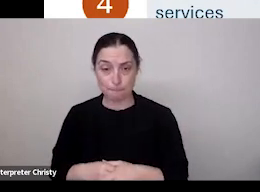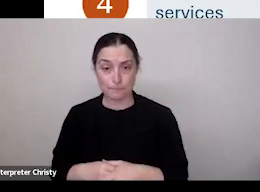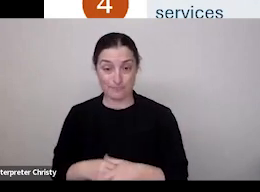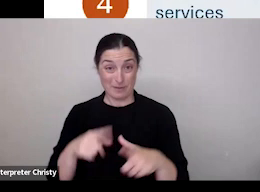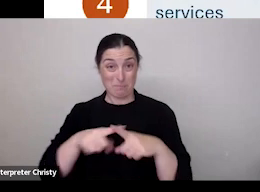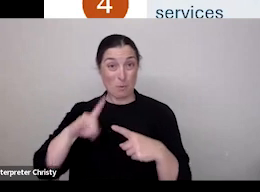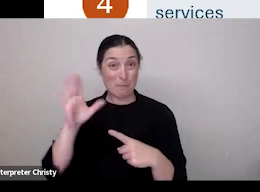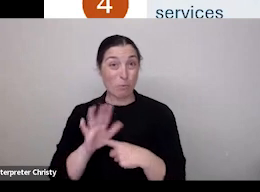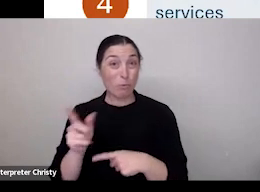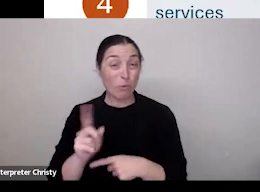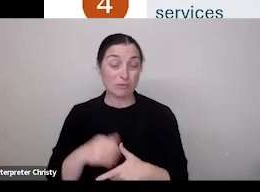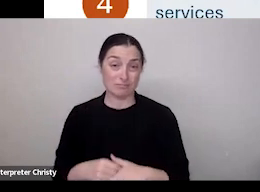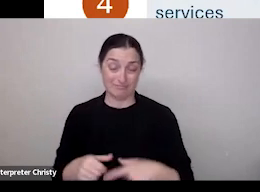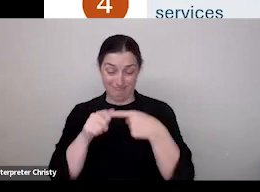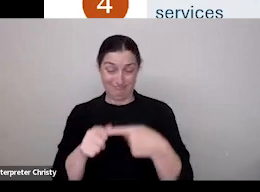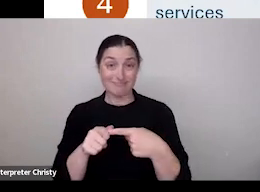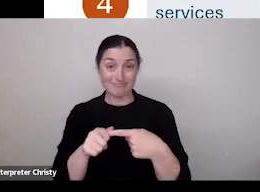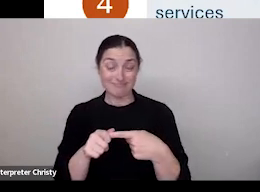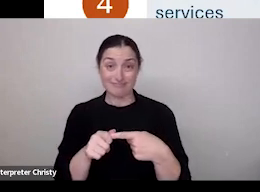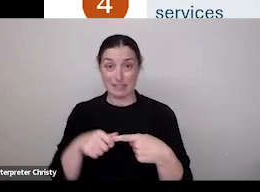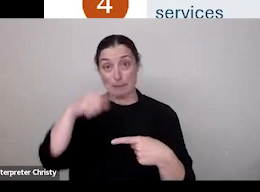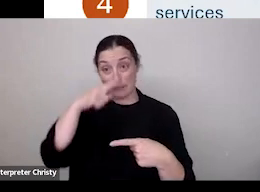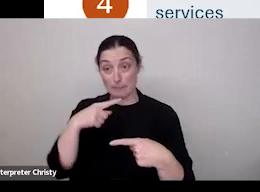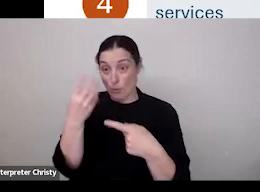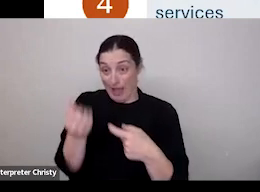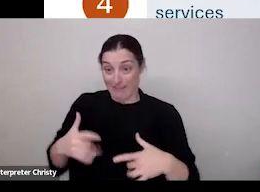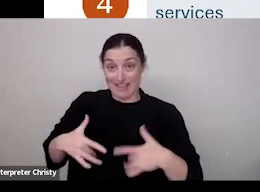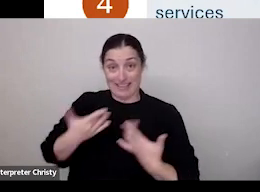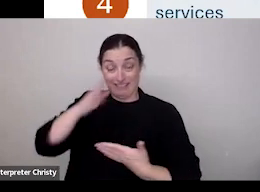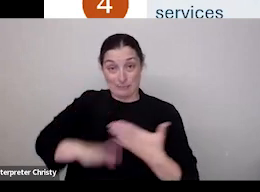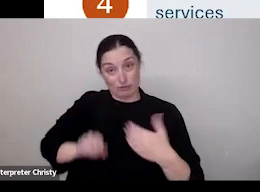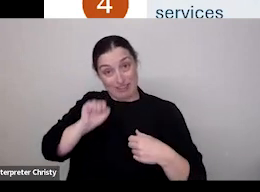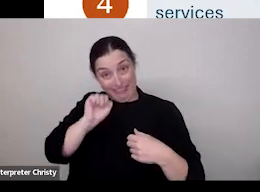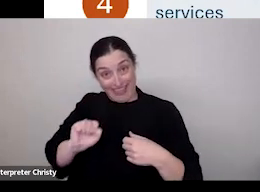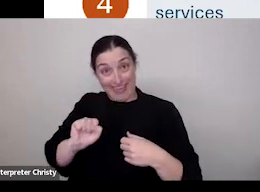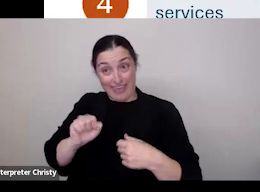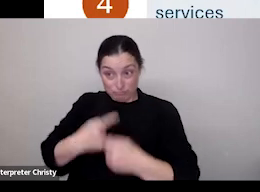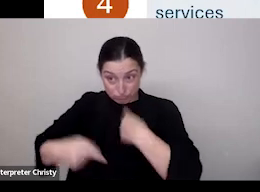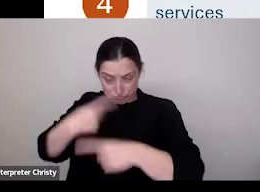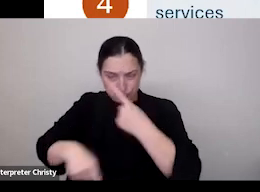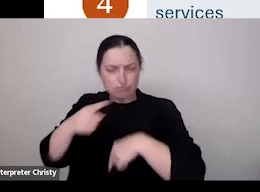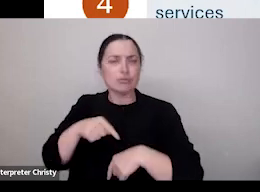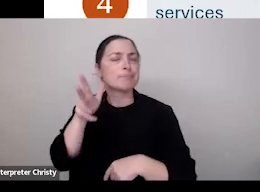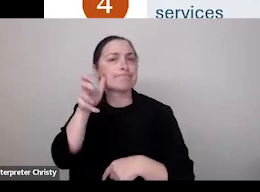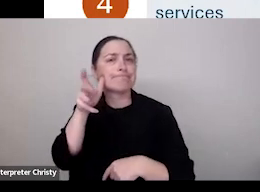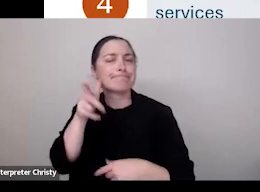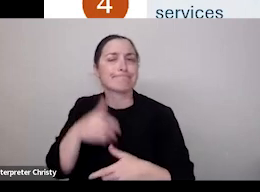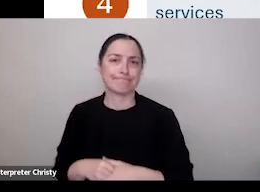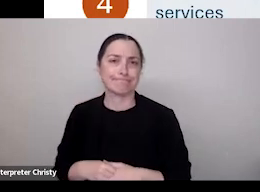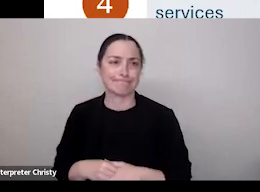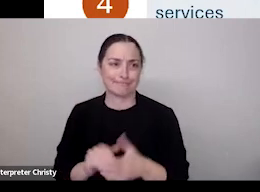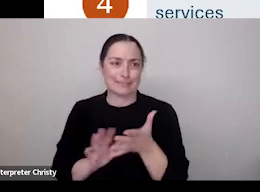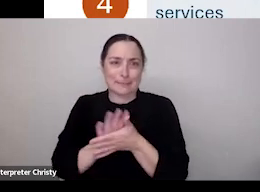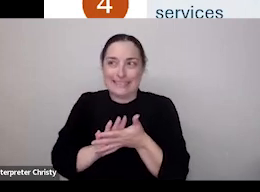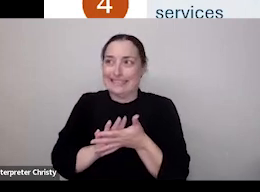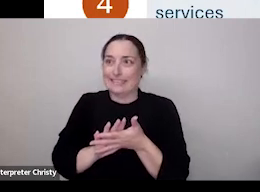most important thing you can do is to listen and learn from the lived experiences of people with disability. When you do that, it will lead logically